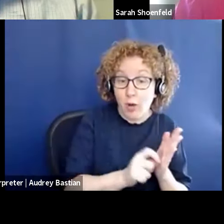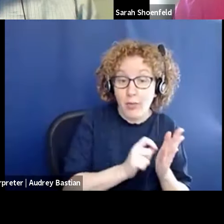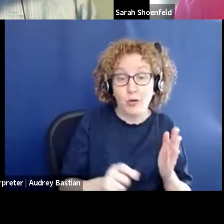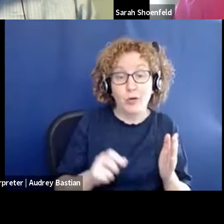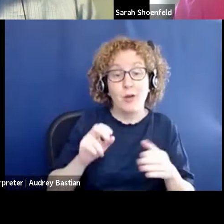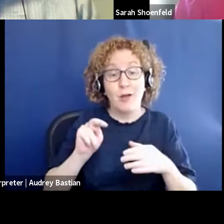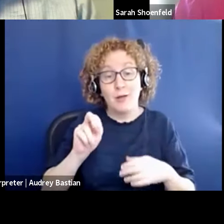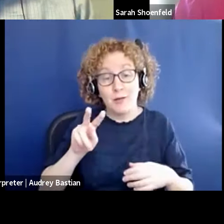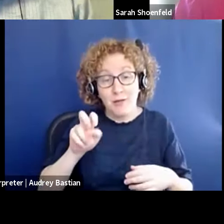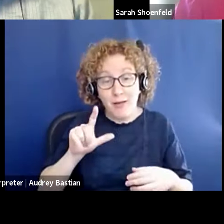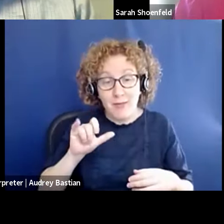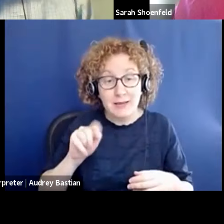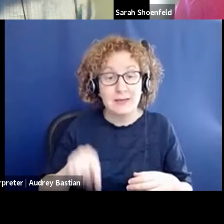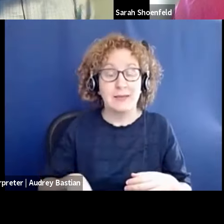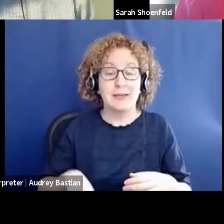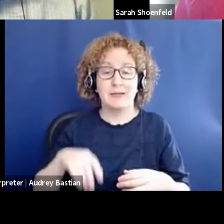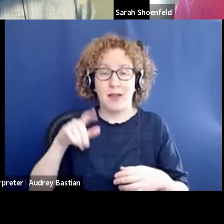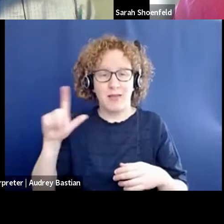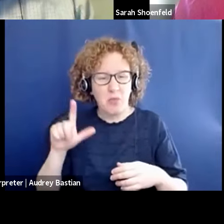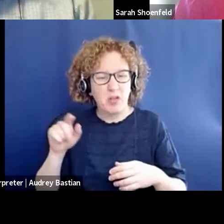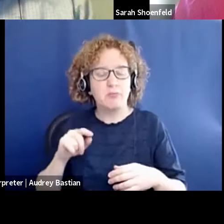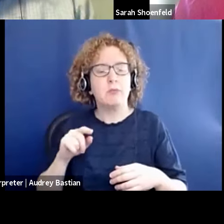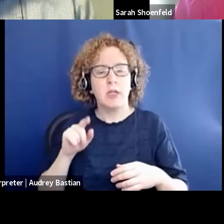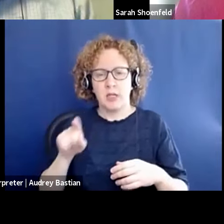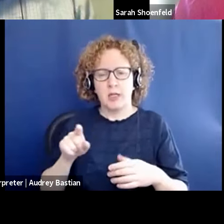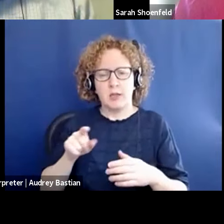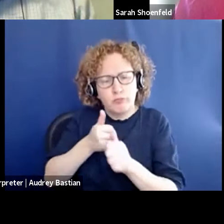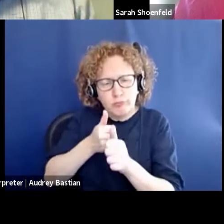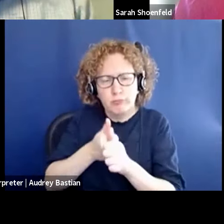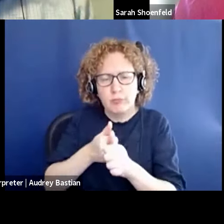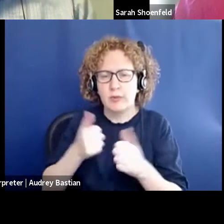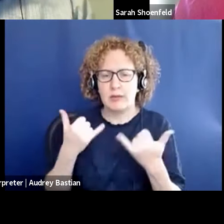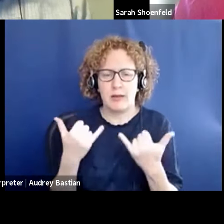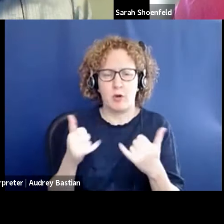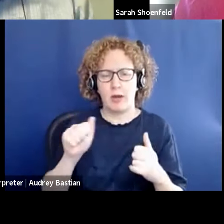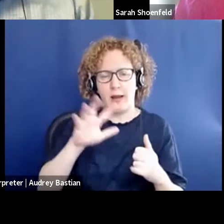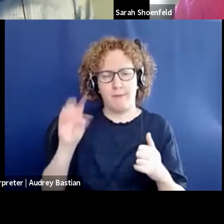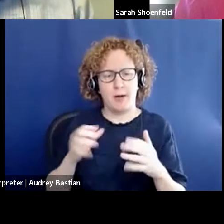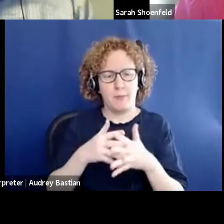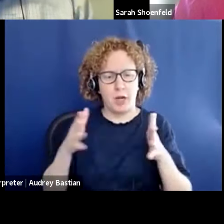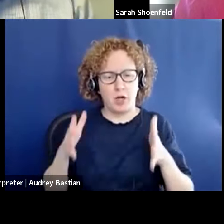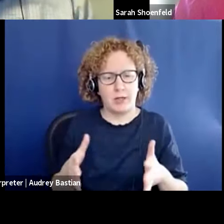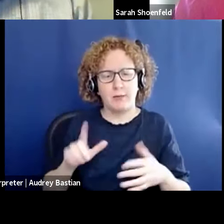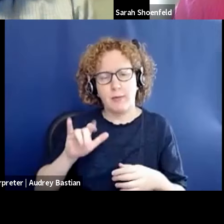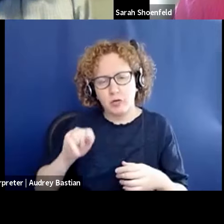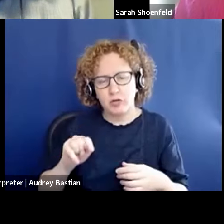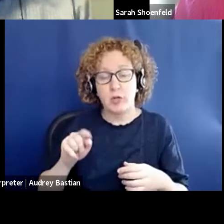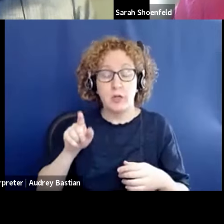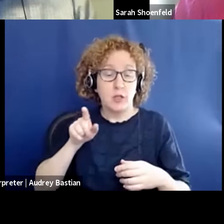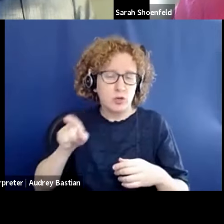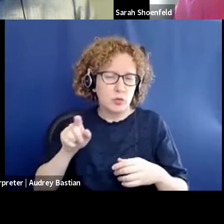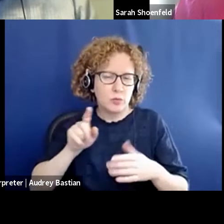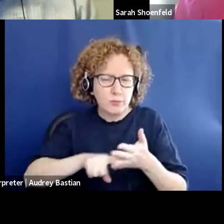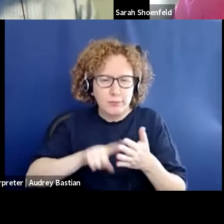traces classical epic traditions throughout contemporary African-American literature and locates convergences and points of contact between Blackness